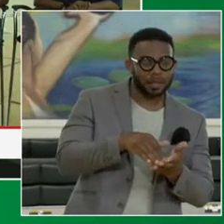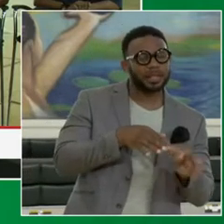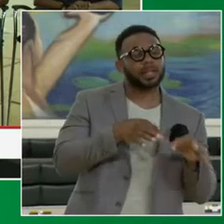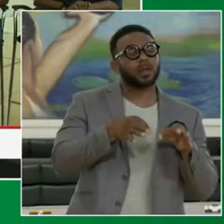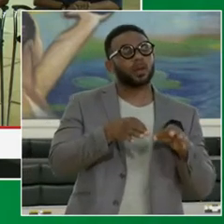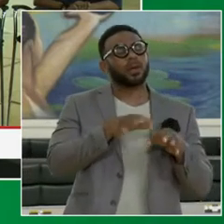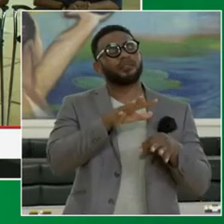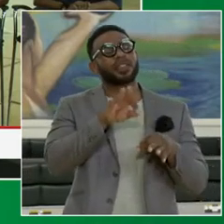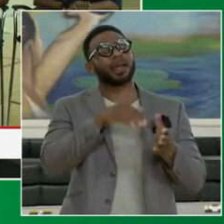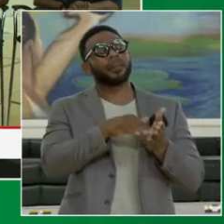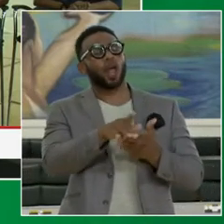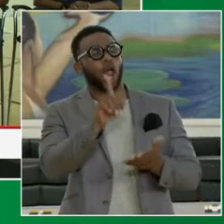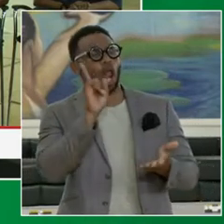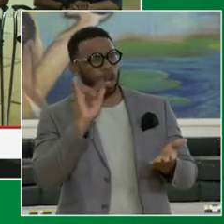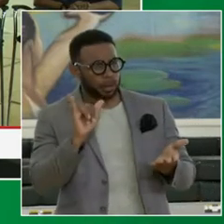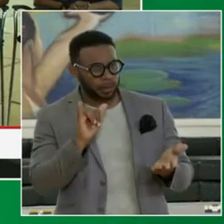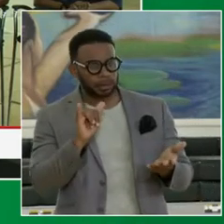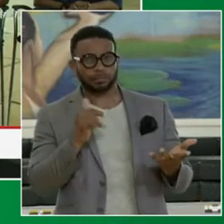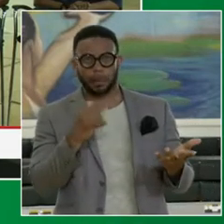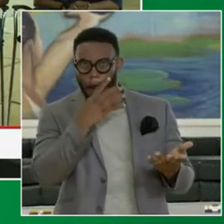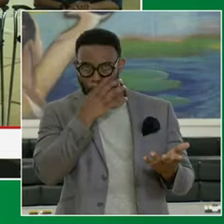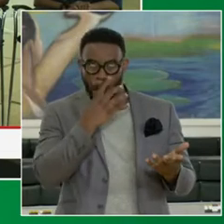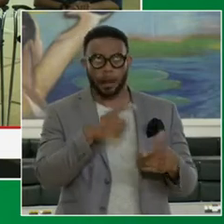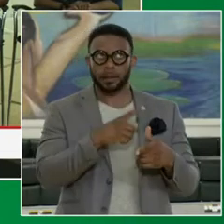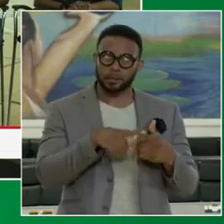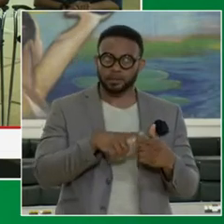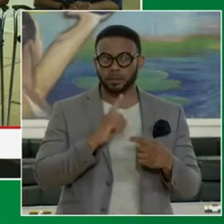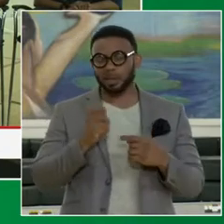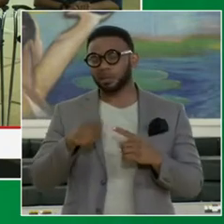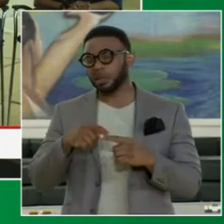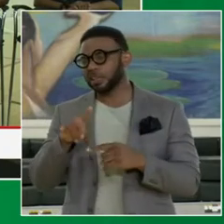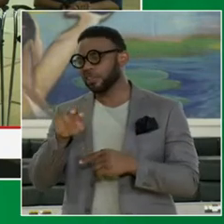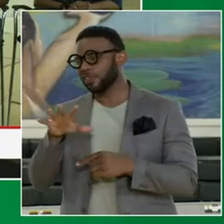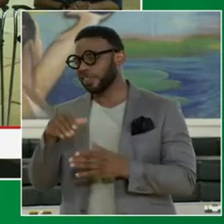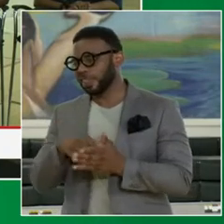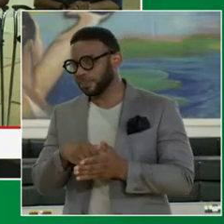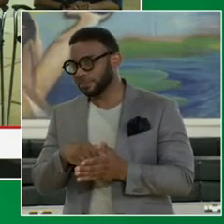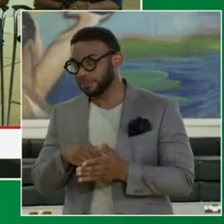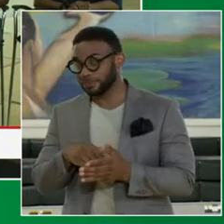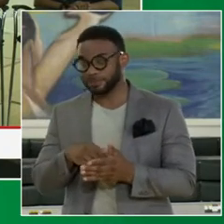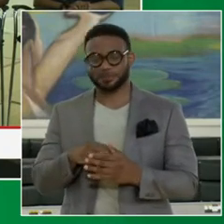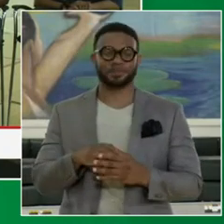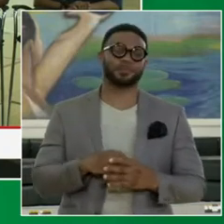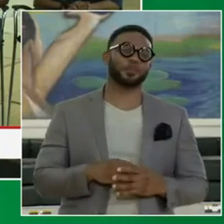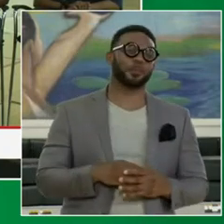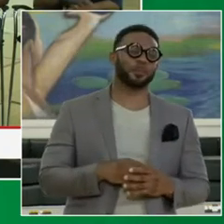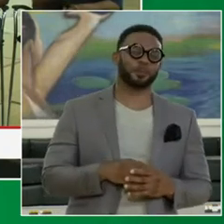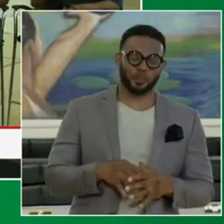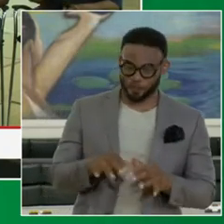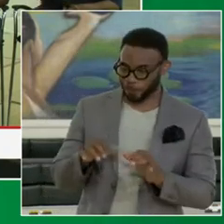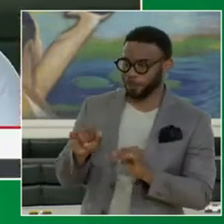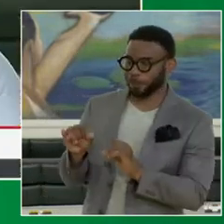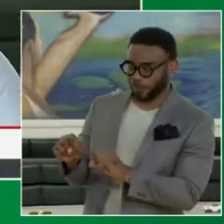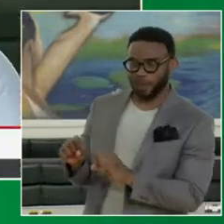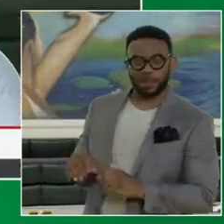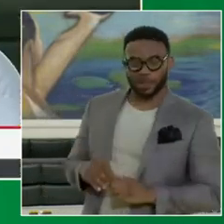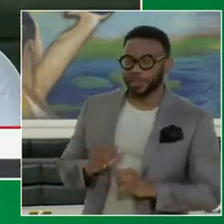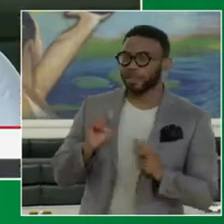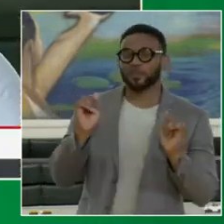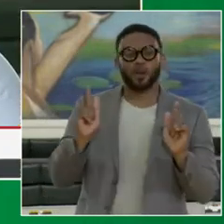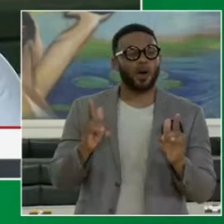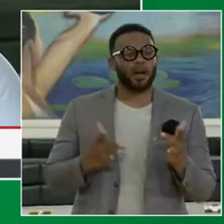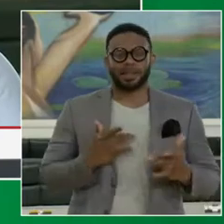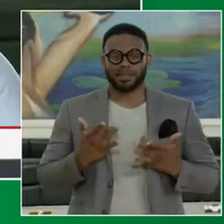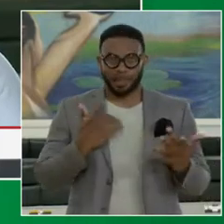through what that $59 million entails, and then we could talk about the $750,000 too. Yeah, it's all really exciting,